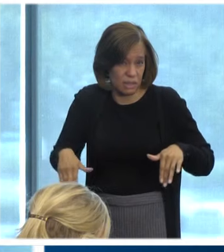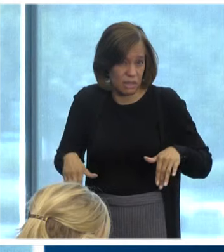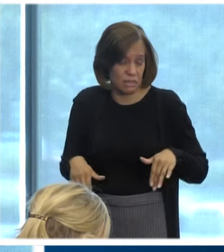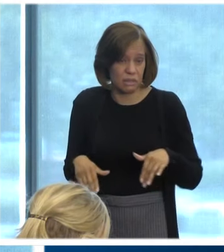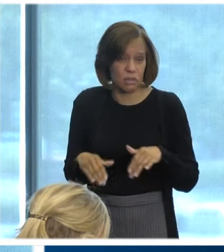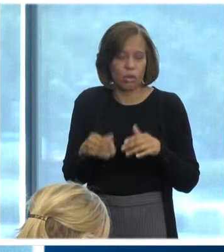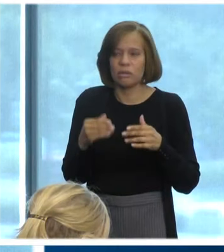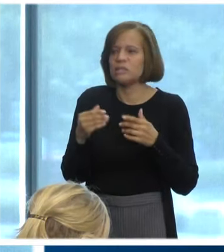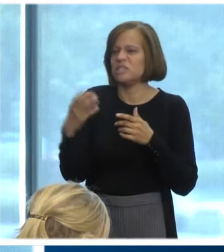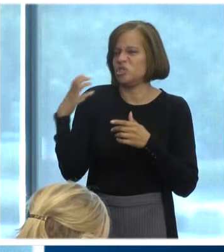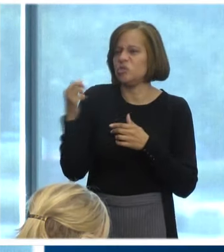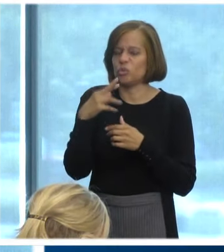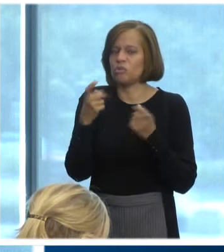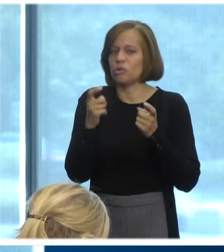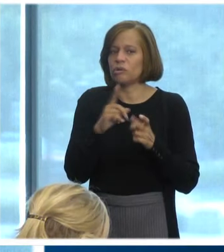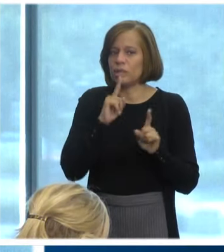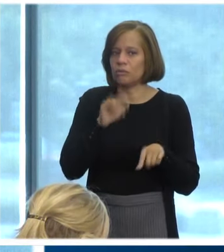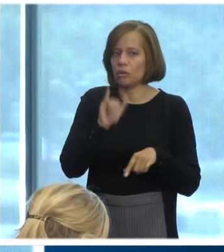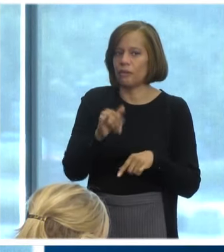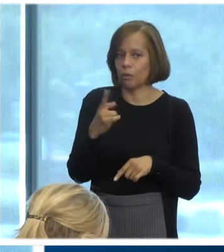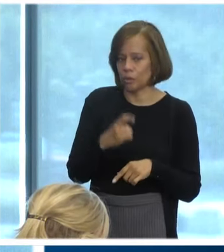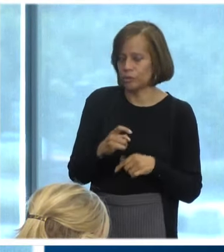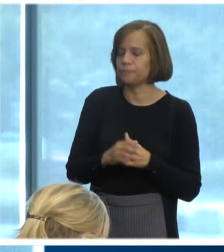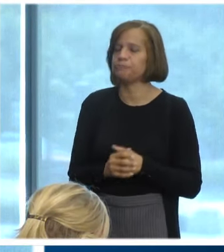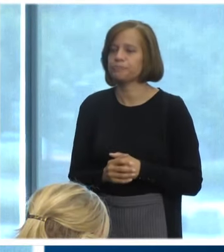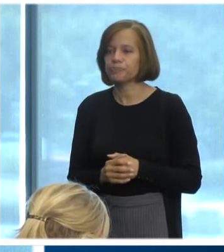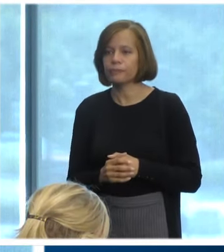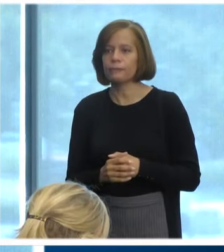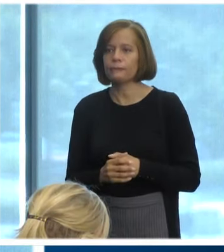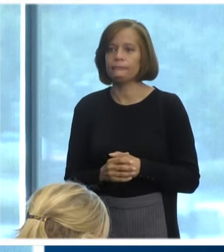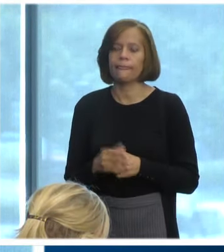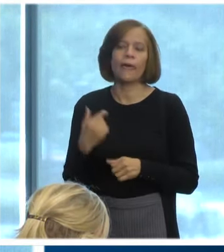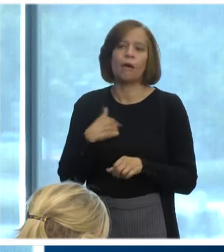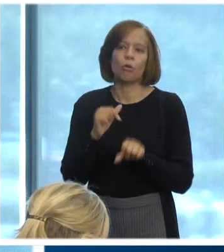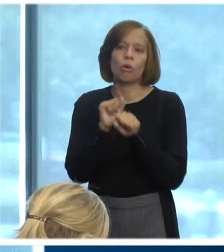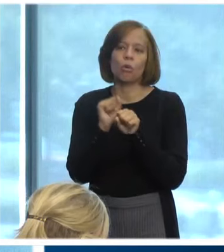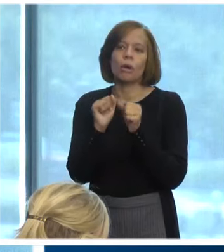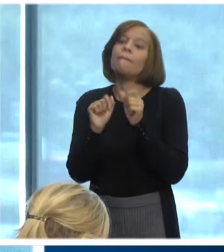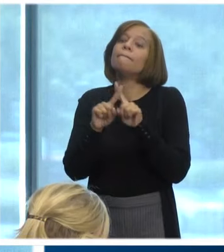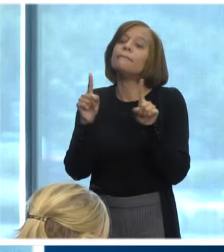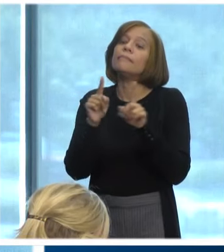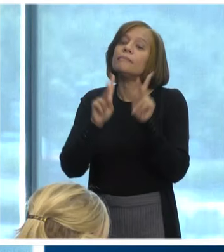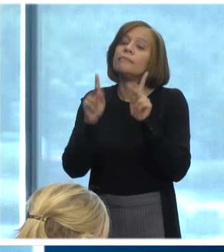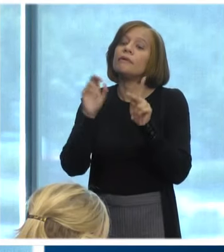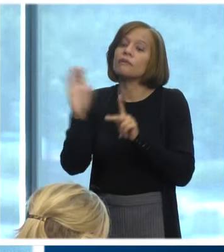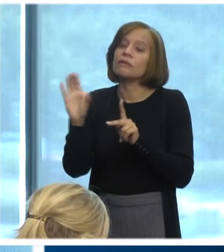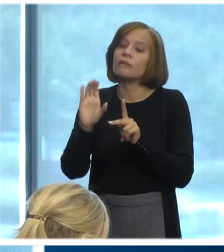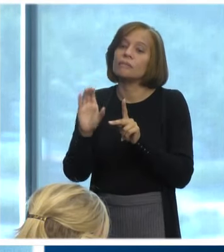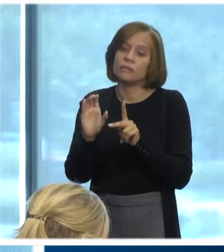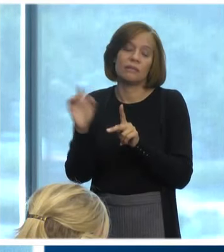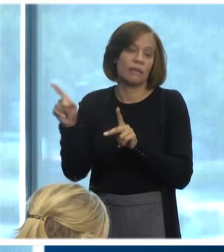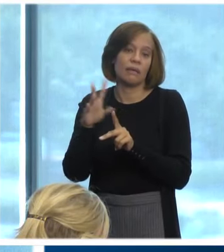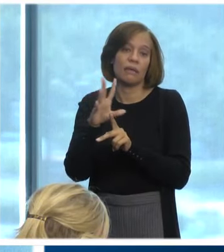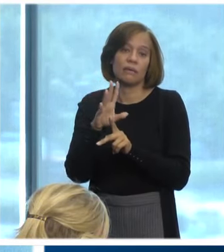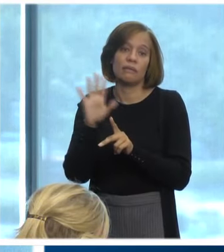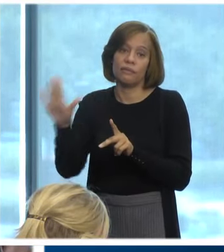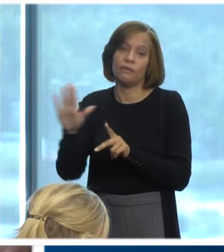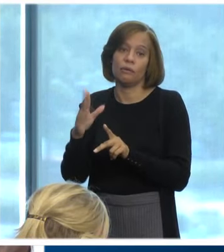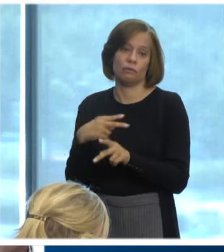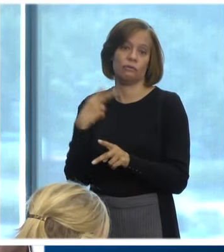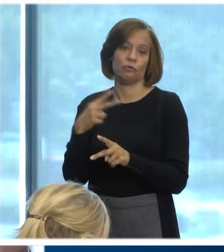director handle that. I'm going to work with them, but the people of Columbus get to speak first. And this is the first time ever the people of Columbus have been